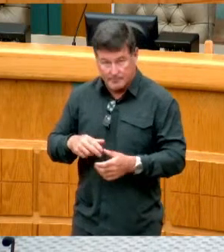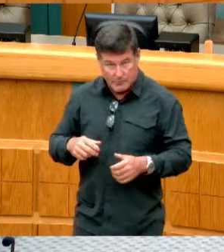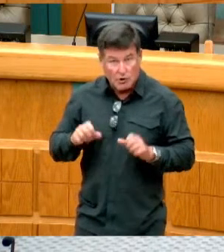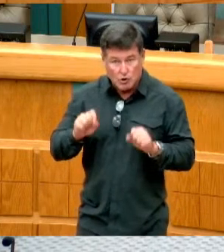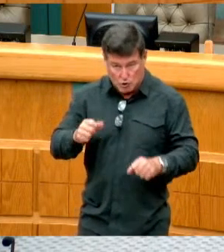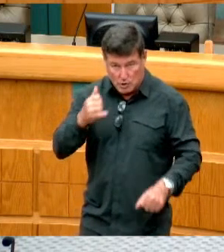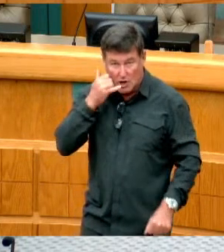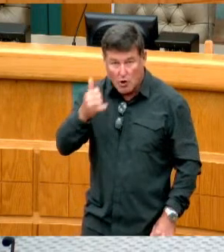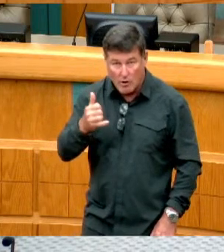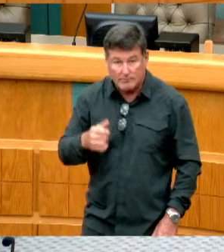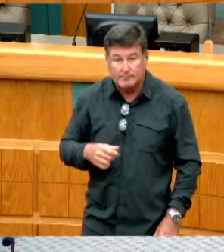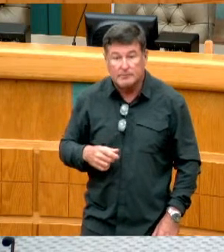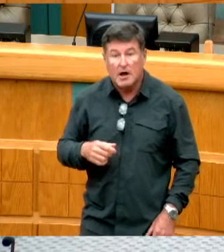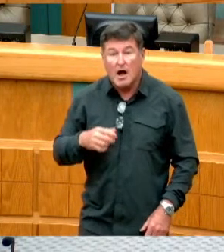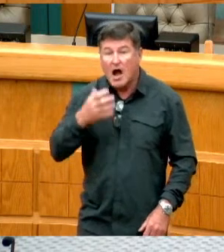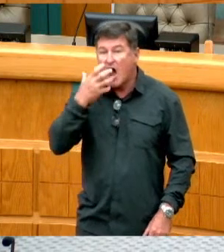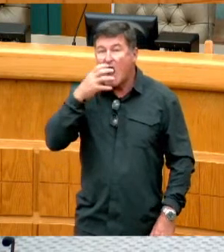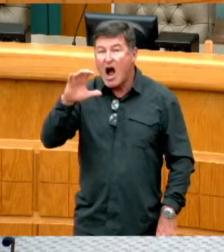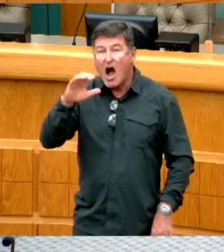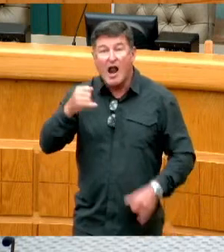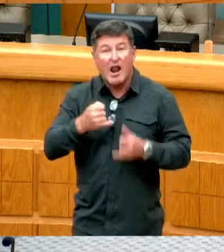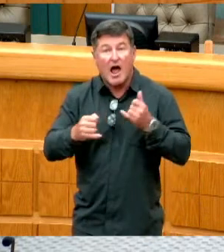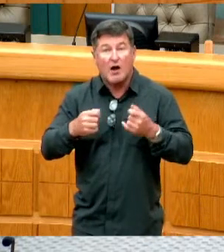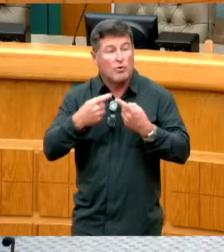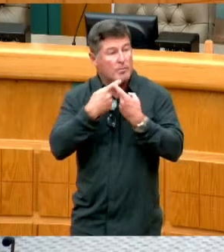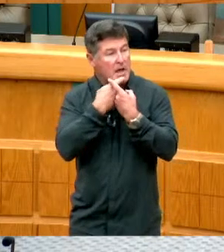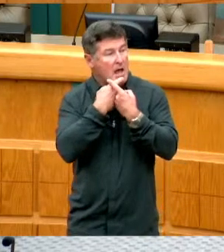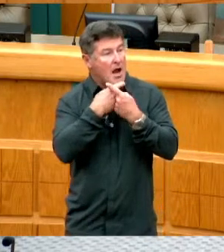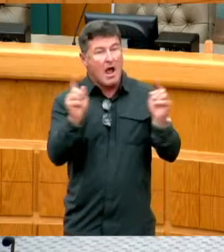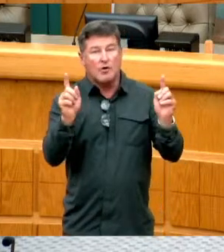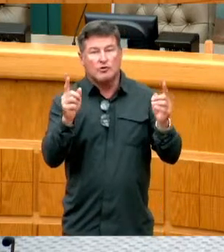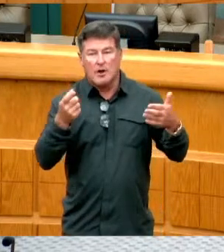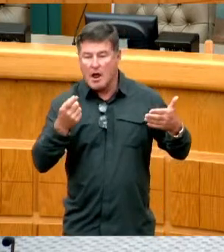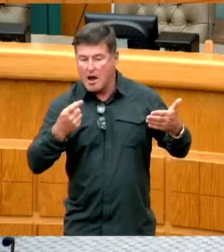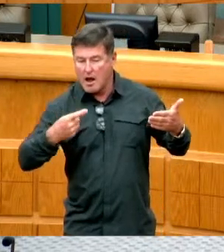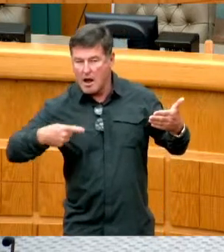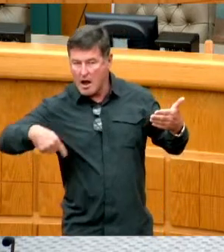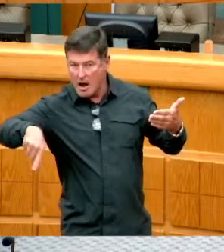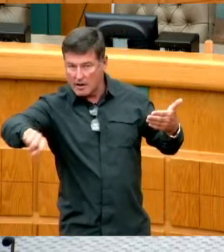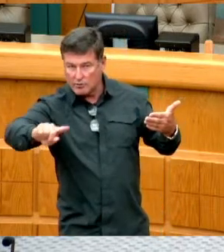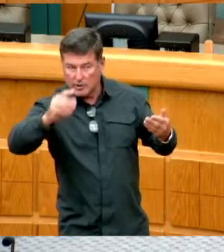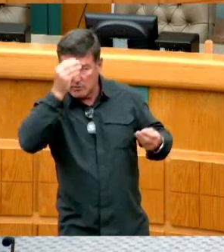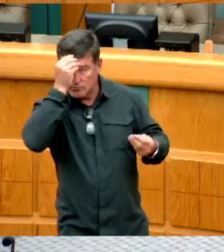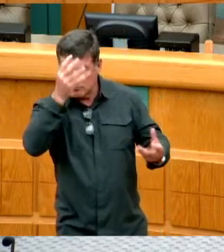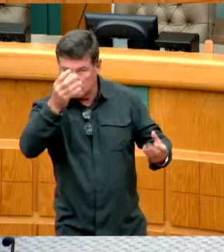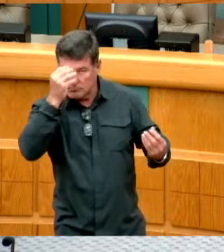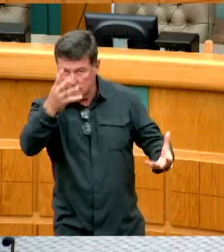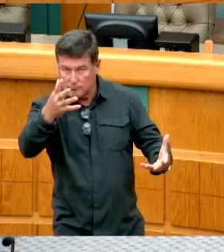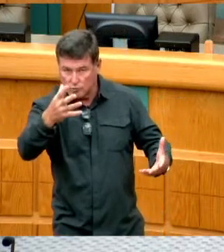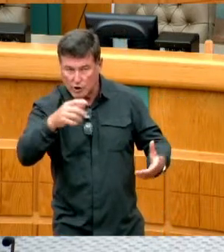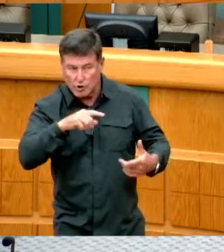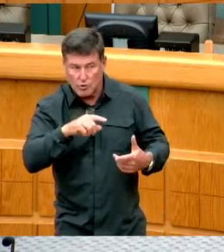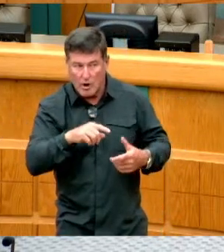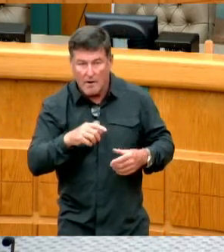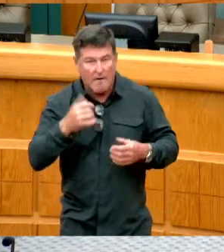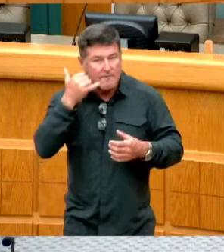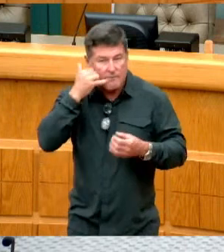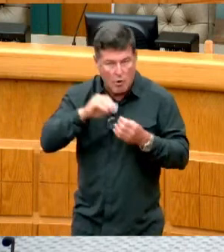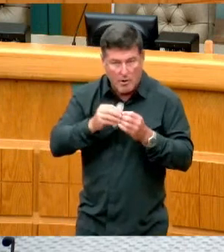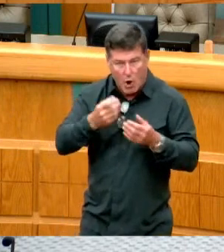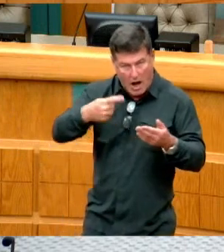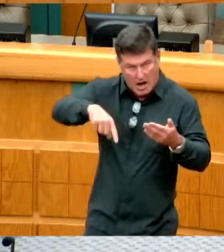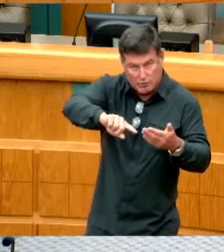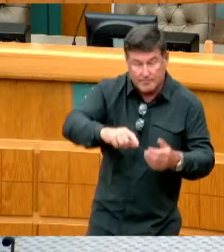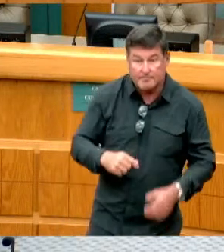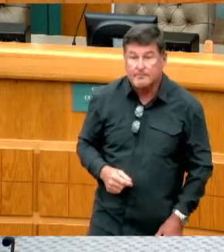pre-register is coming next week, and that information will be available to you very soon. And here's some more good news about the